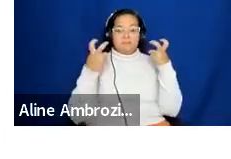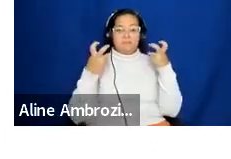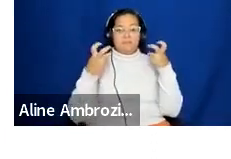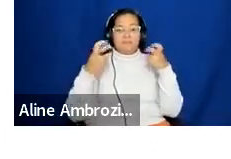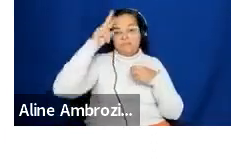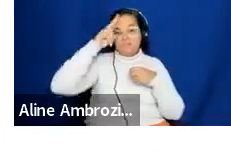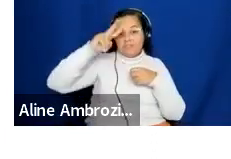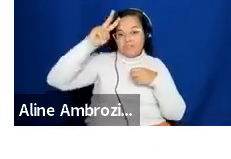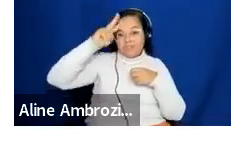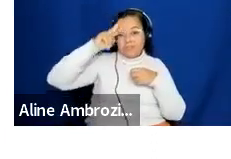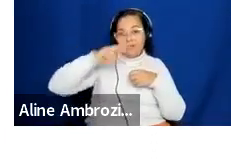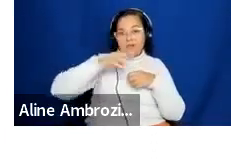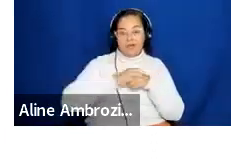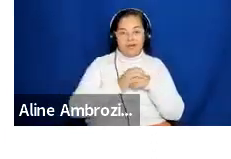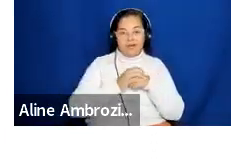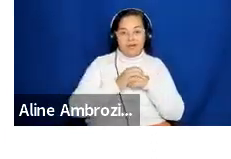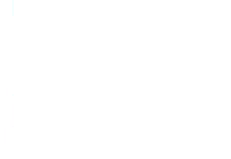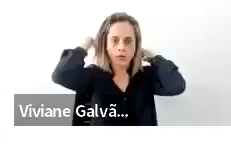histories,